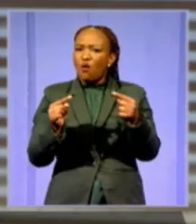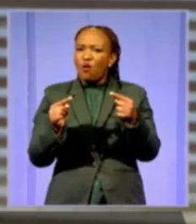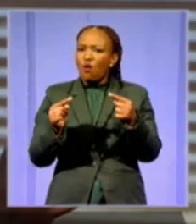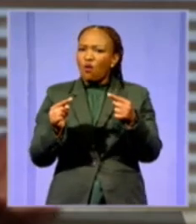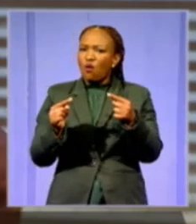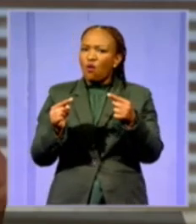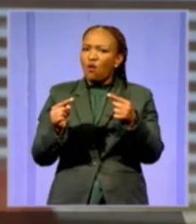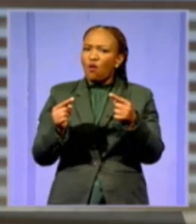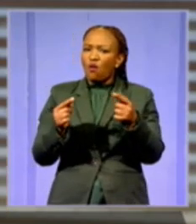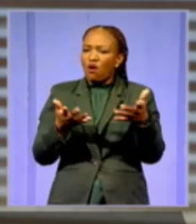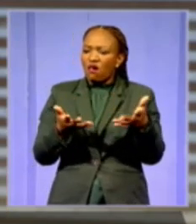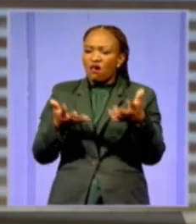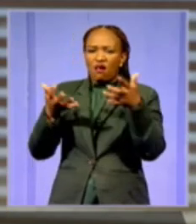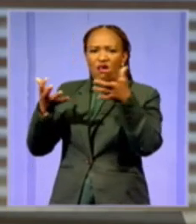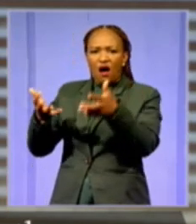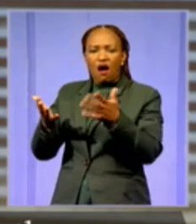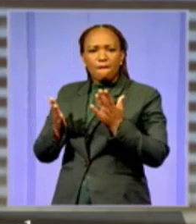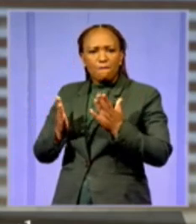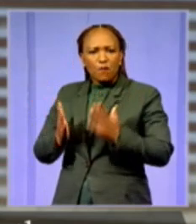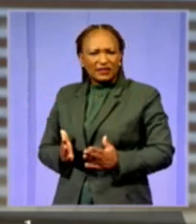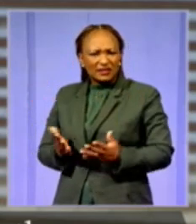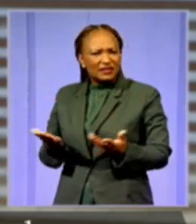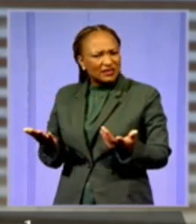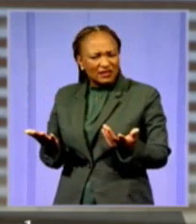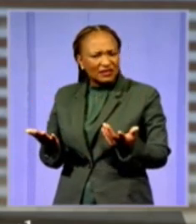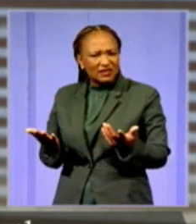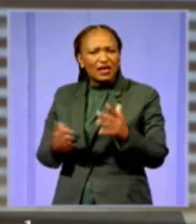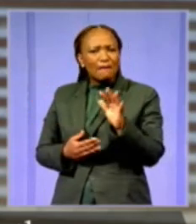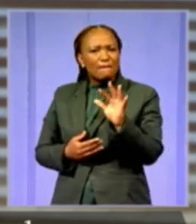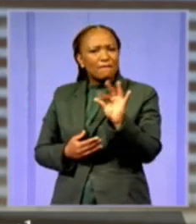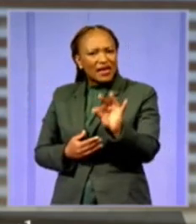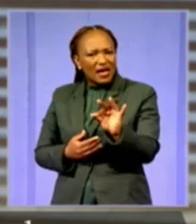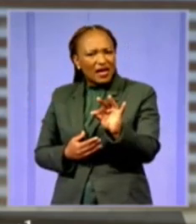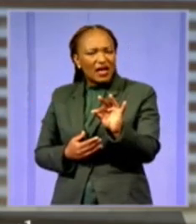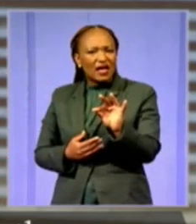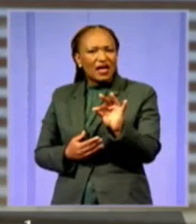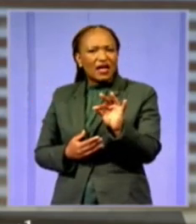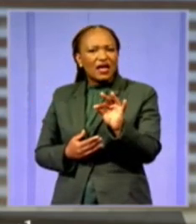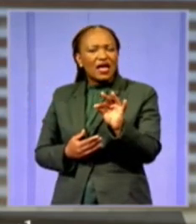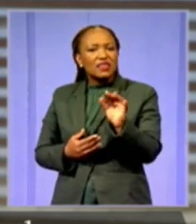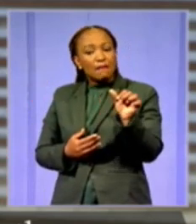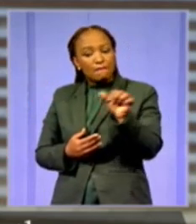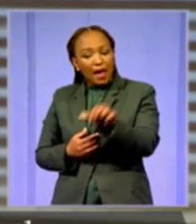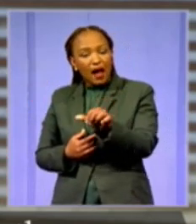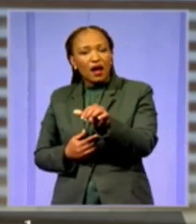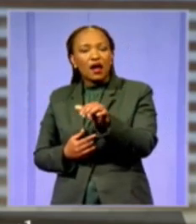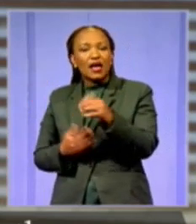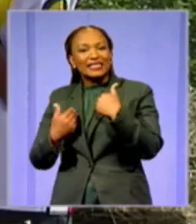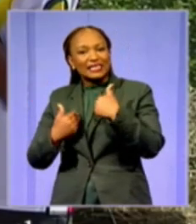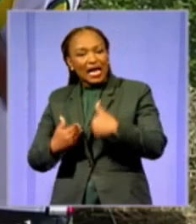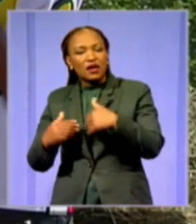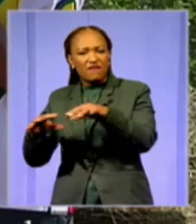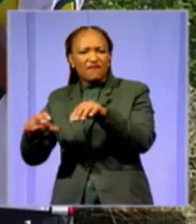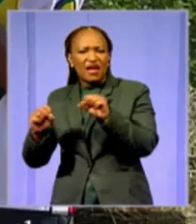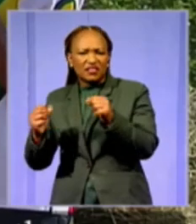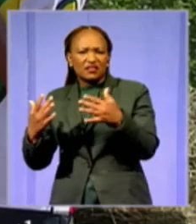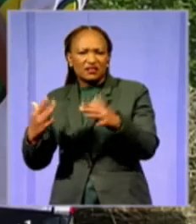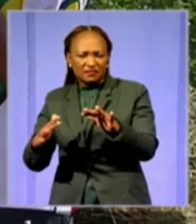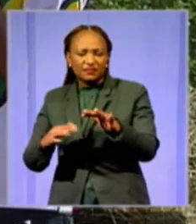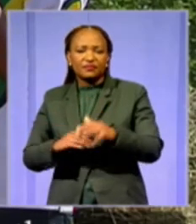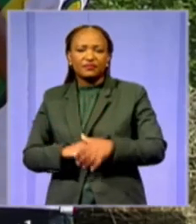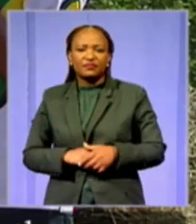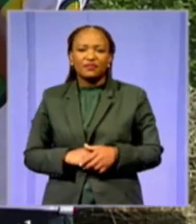The hand was laying here Sunday the whole day, Monday the whole day. They came to fetch their hand on Monday evening. Moitseki